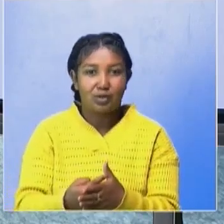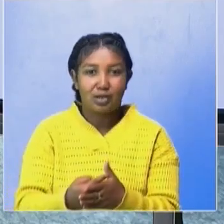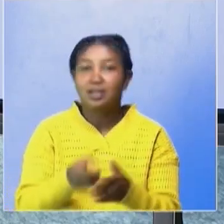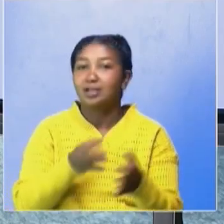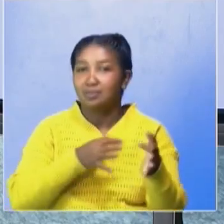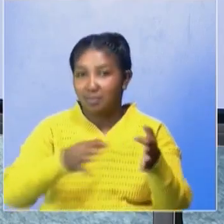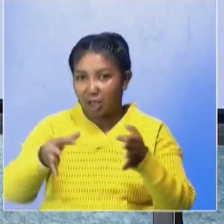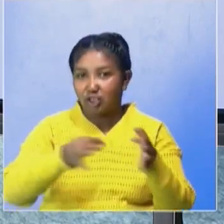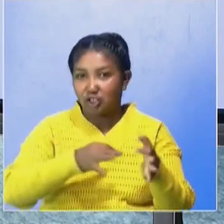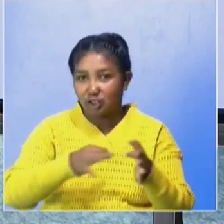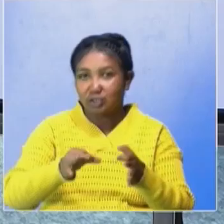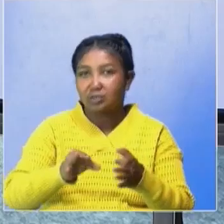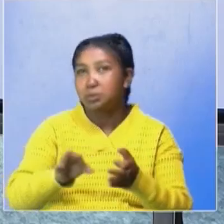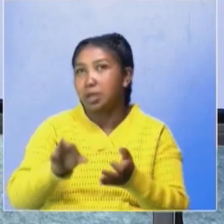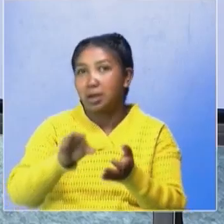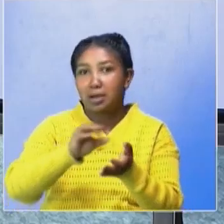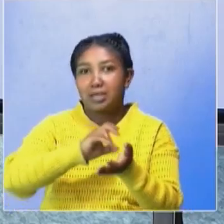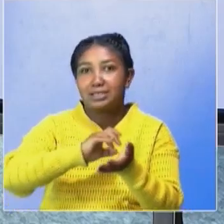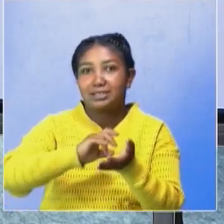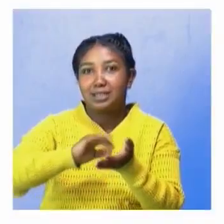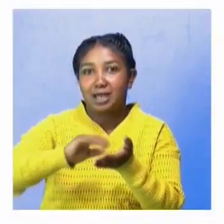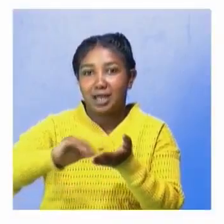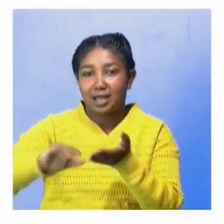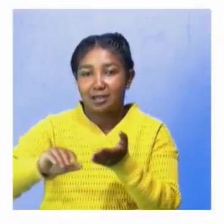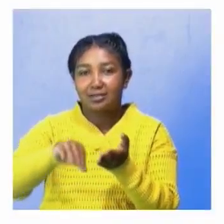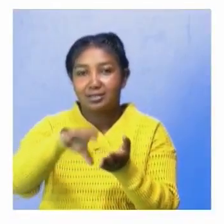mention study.